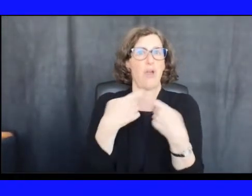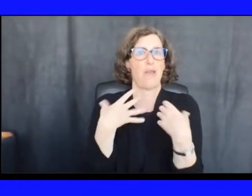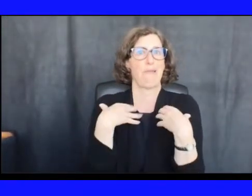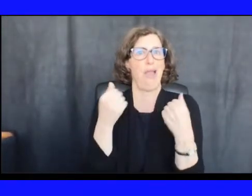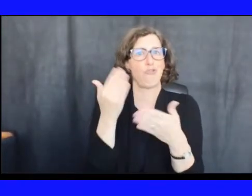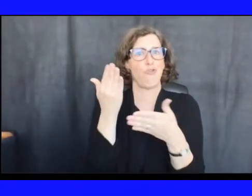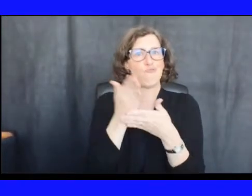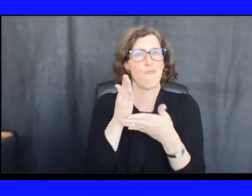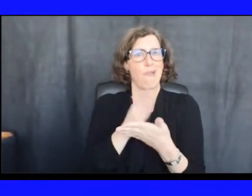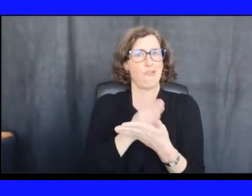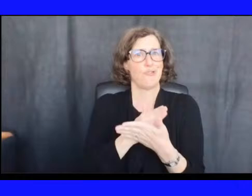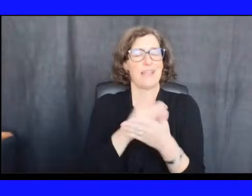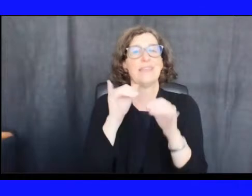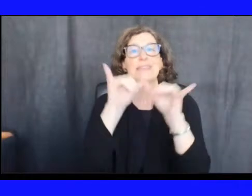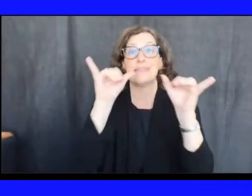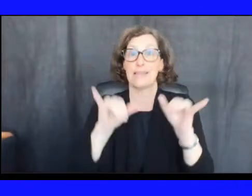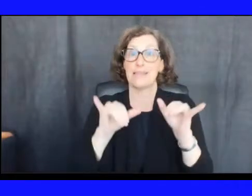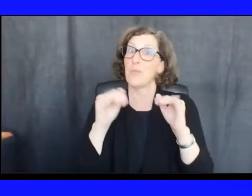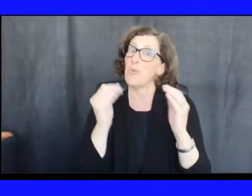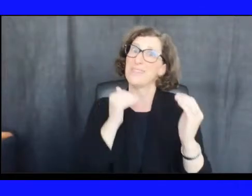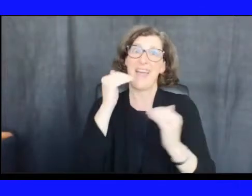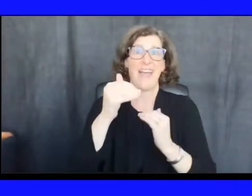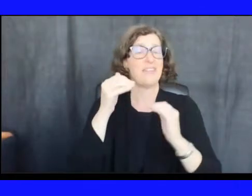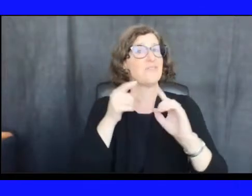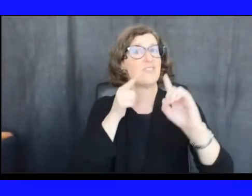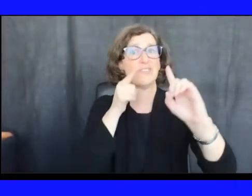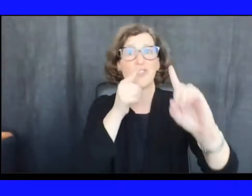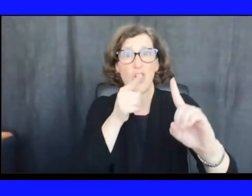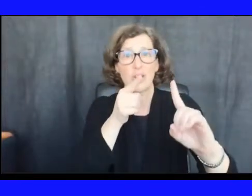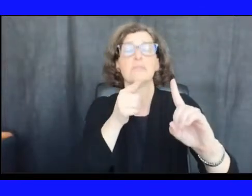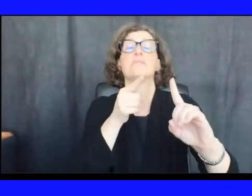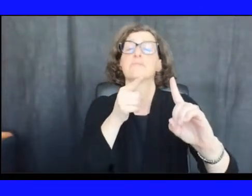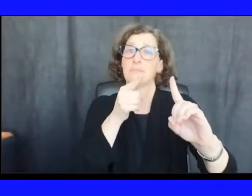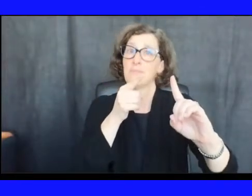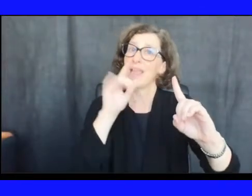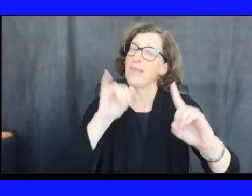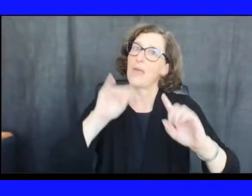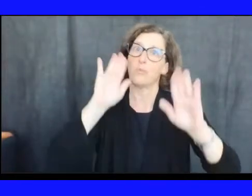Our MyChart patient portal activations continue to increase. We're